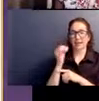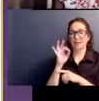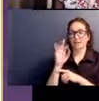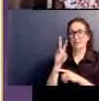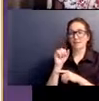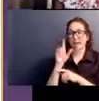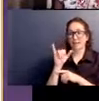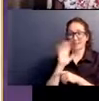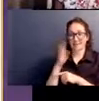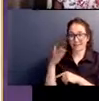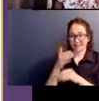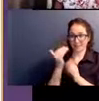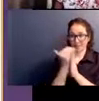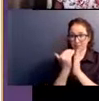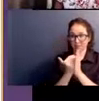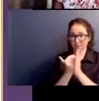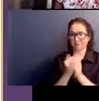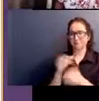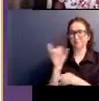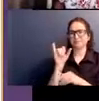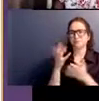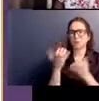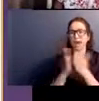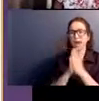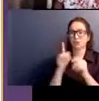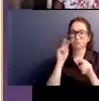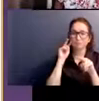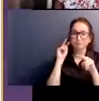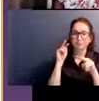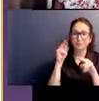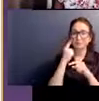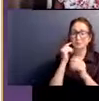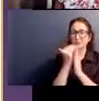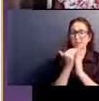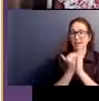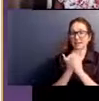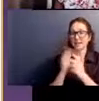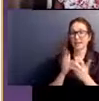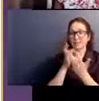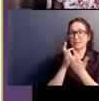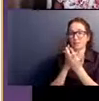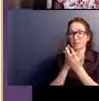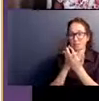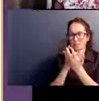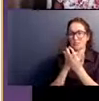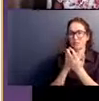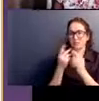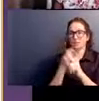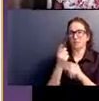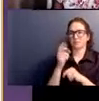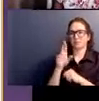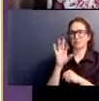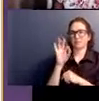those lessons. And then we also want to ask you to keep an eye out for lesson adaptations by Dr. Felicia